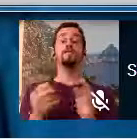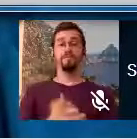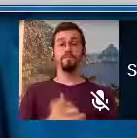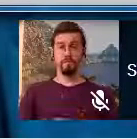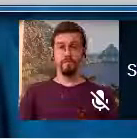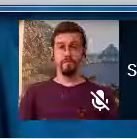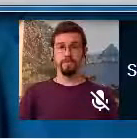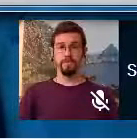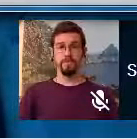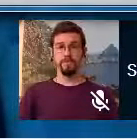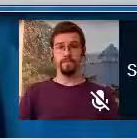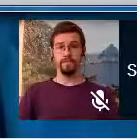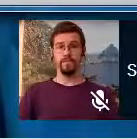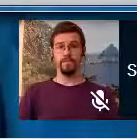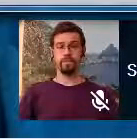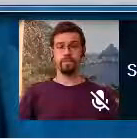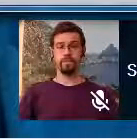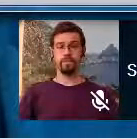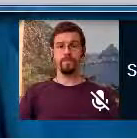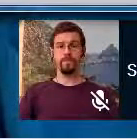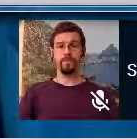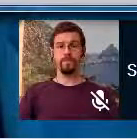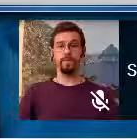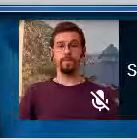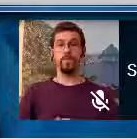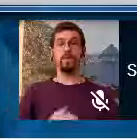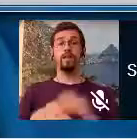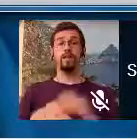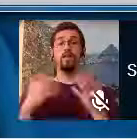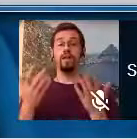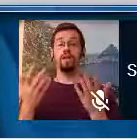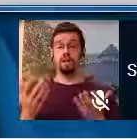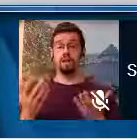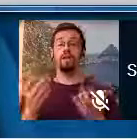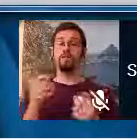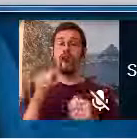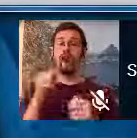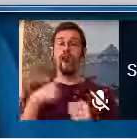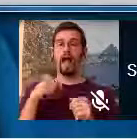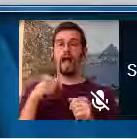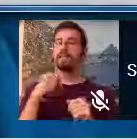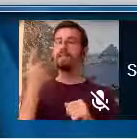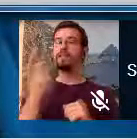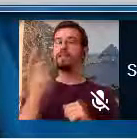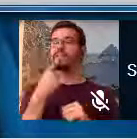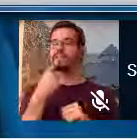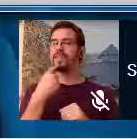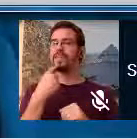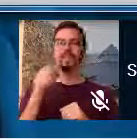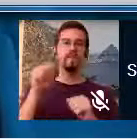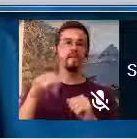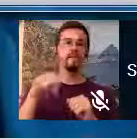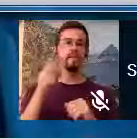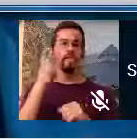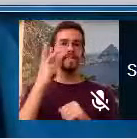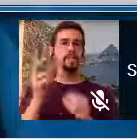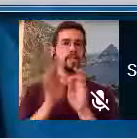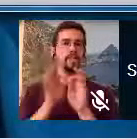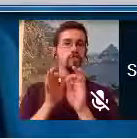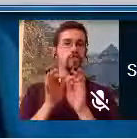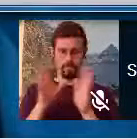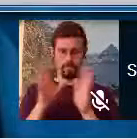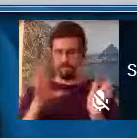We hear that, by the way, that yes, Adam is showing up so people can see the interpreting. Bravo. So now Yosra